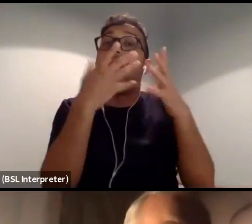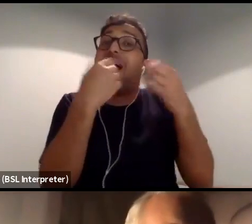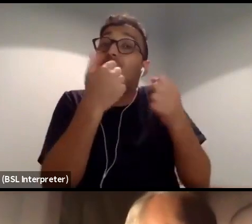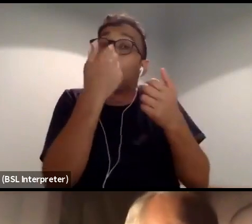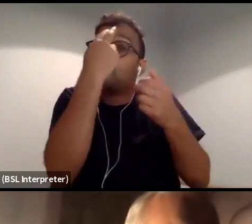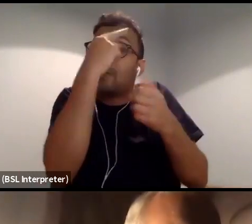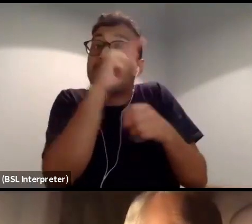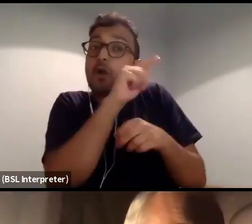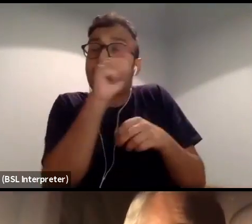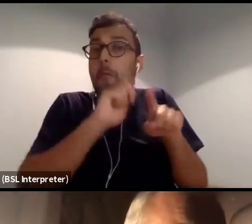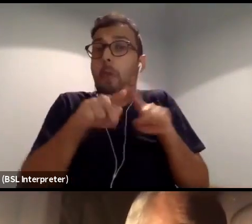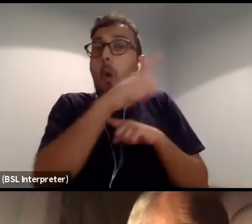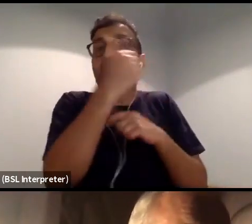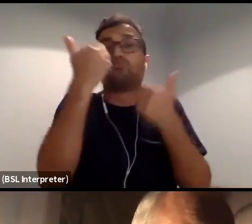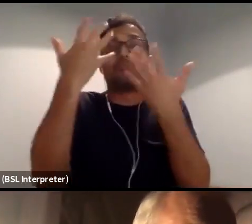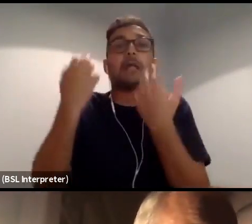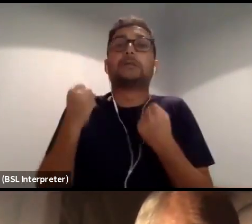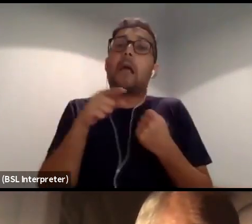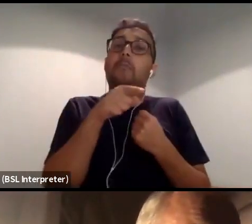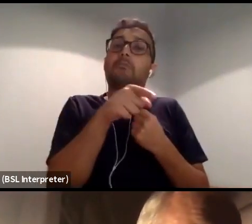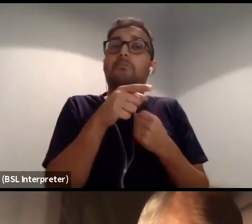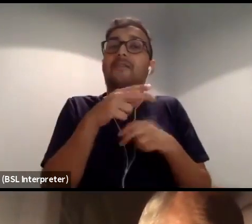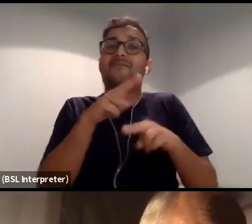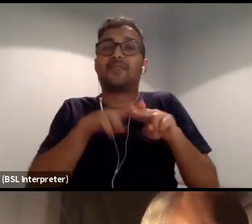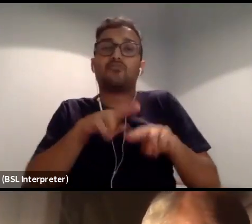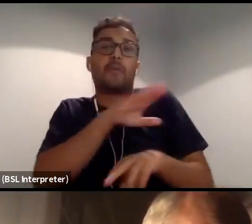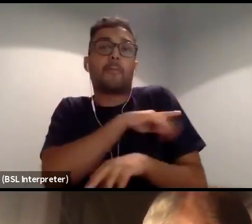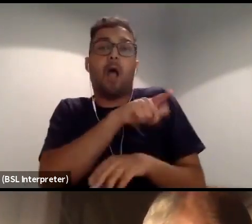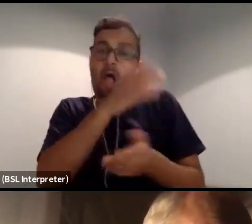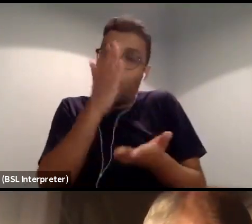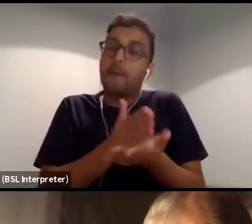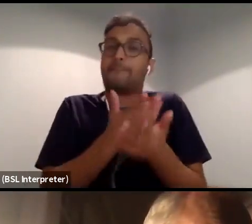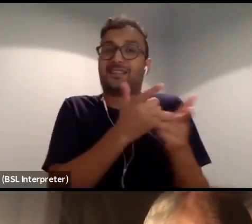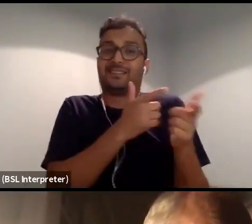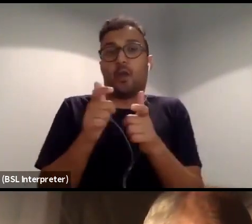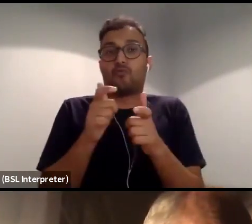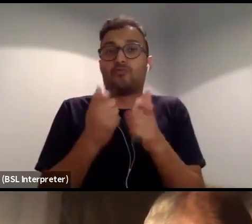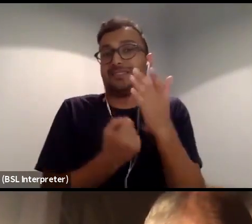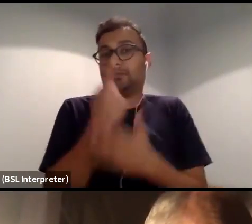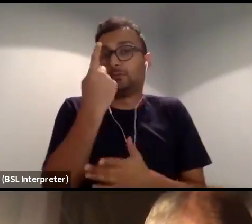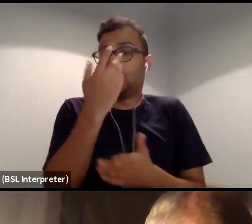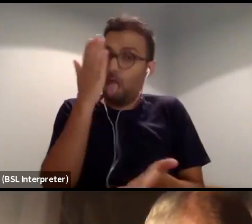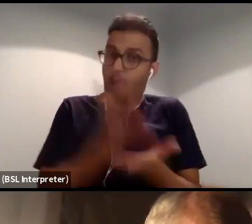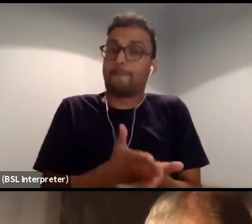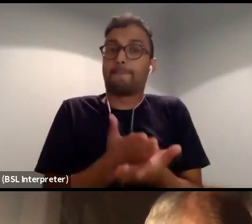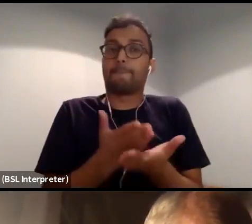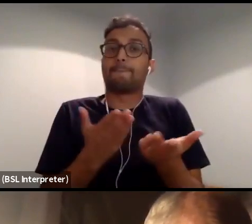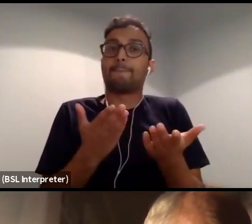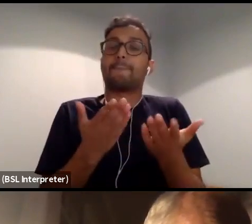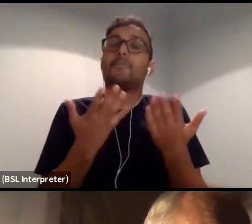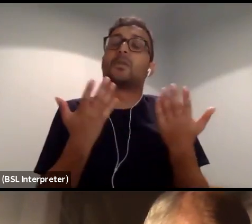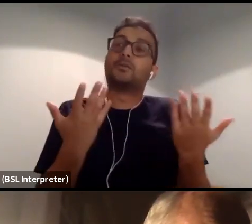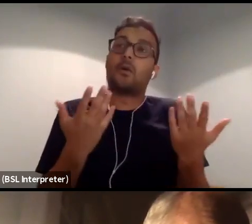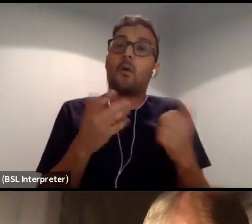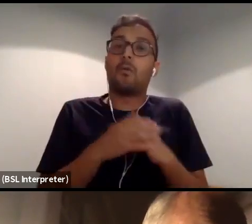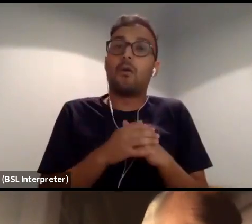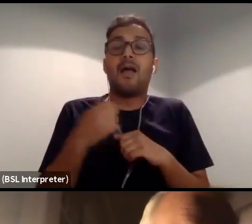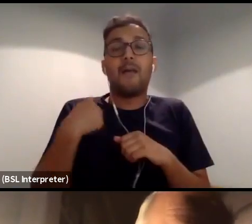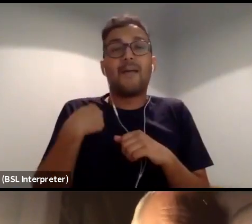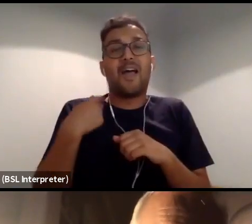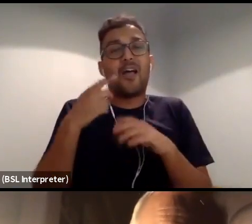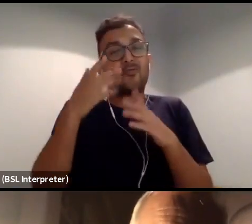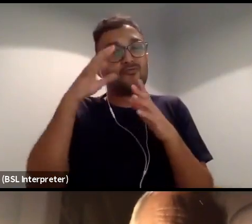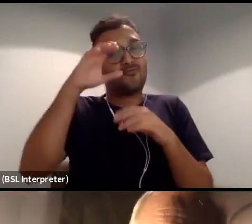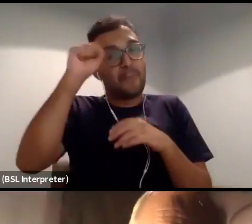a potential, a suspected terrorist incident. But, you know, viewers and listeners and readers should all remember